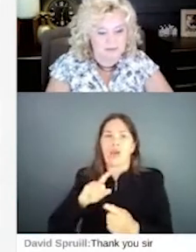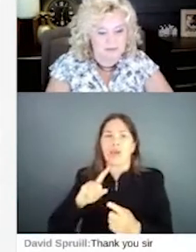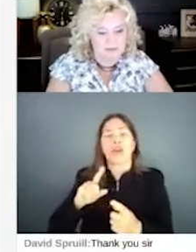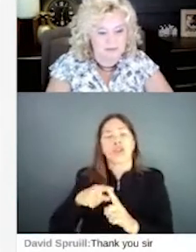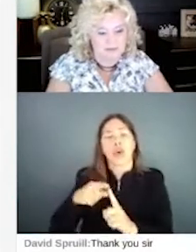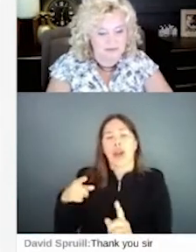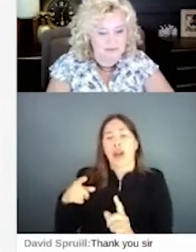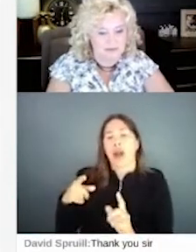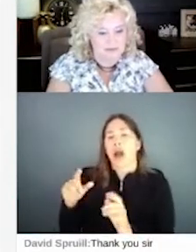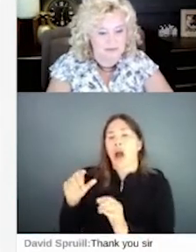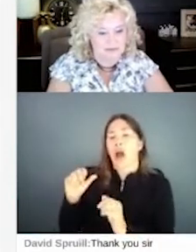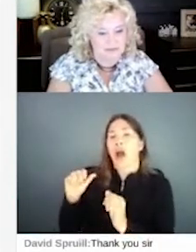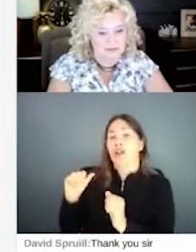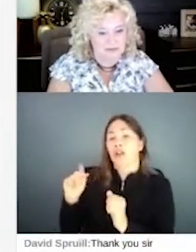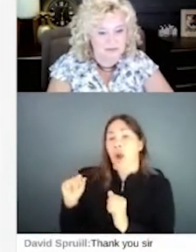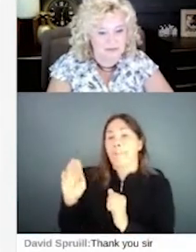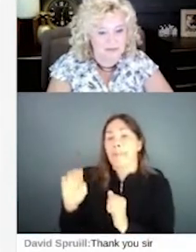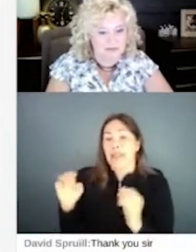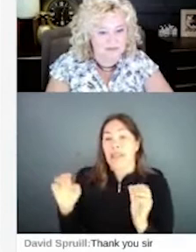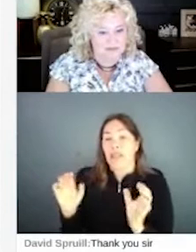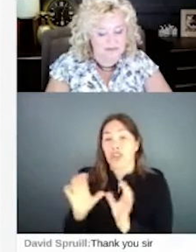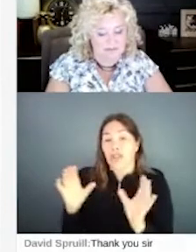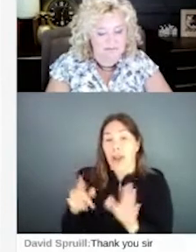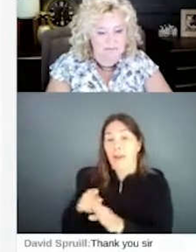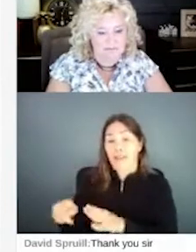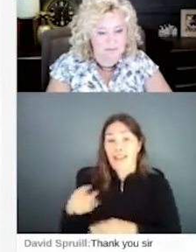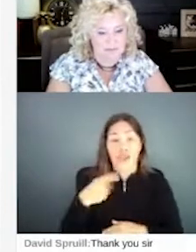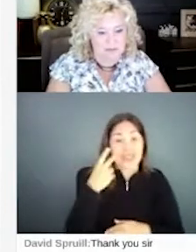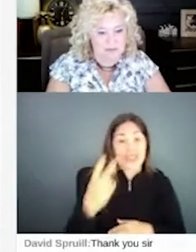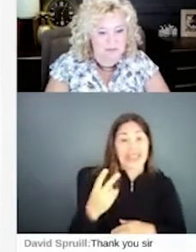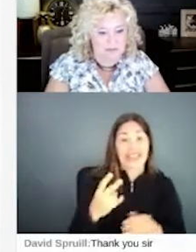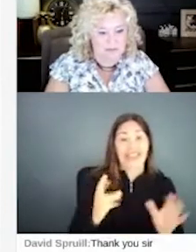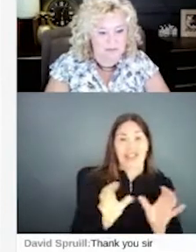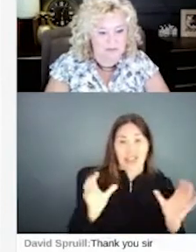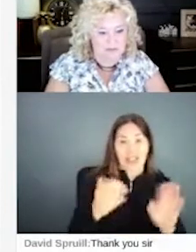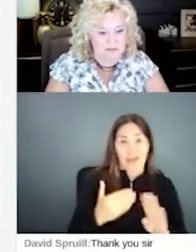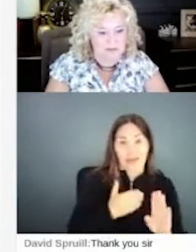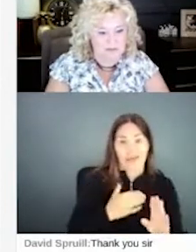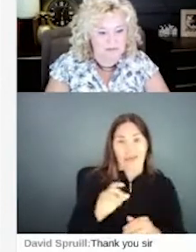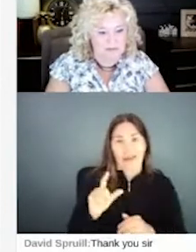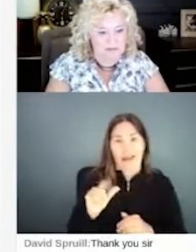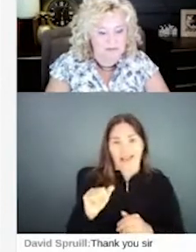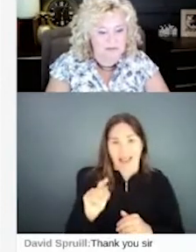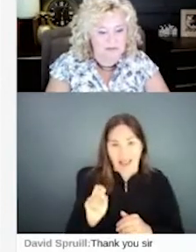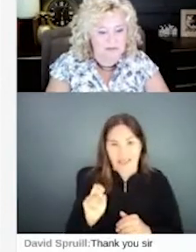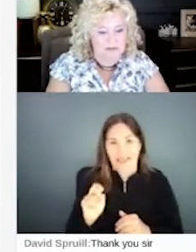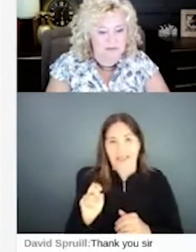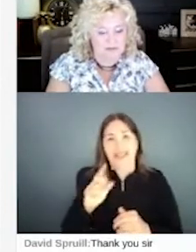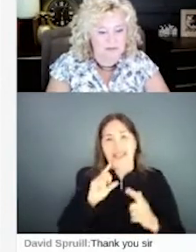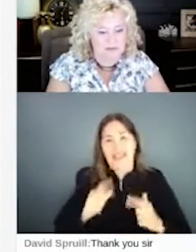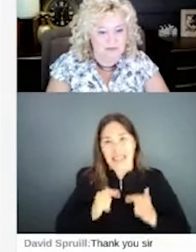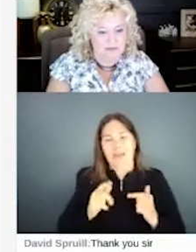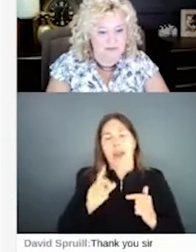Adobe Certified Professional. So anyone who has earned a certification using a LIDA exam will automatically get a